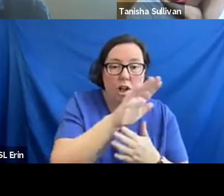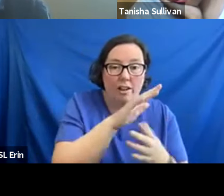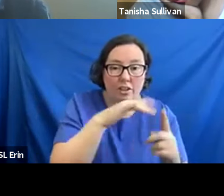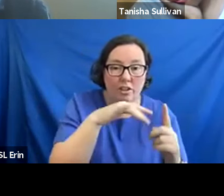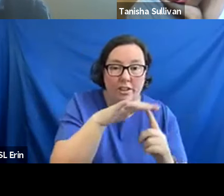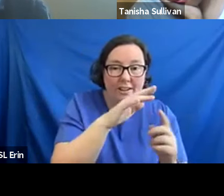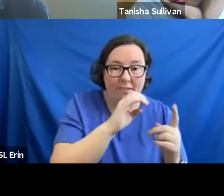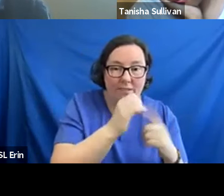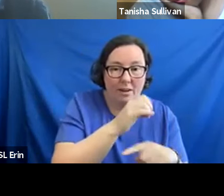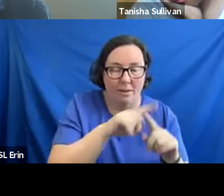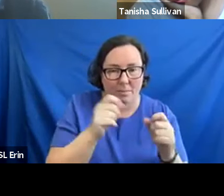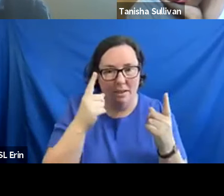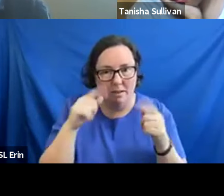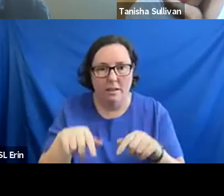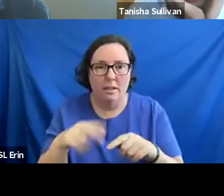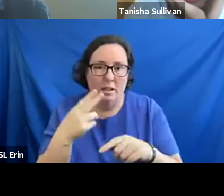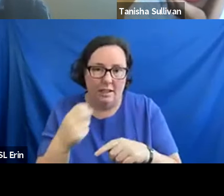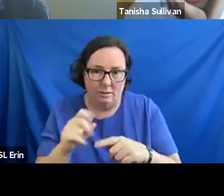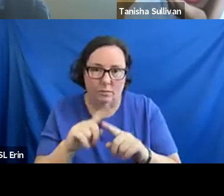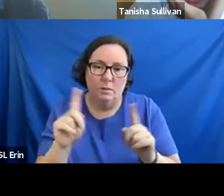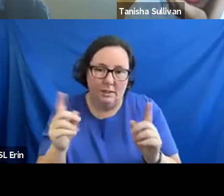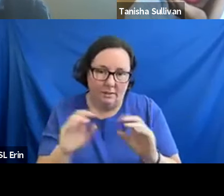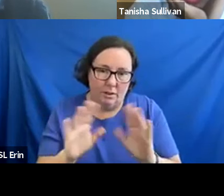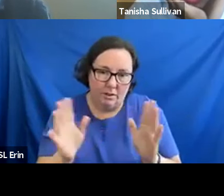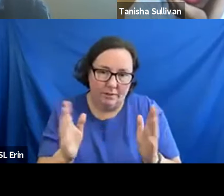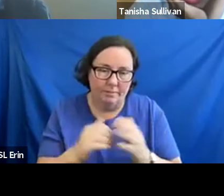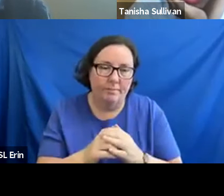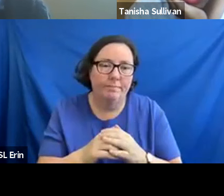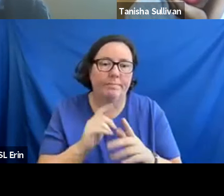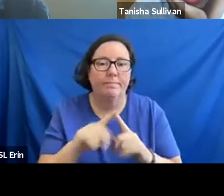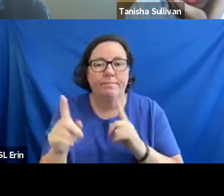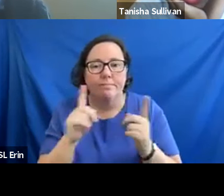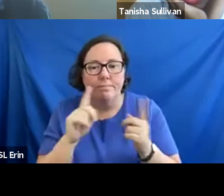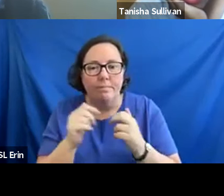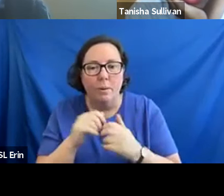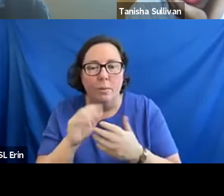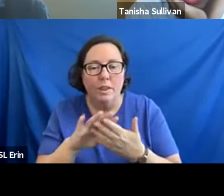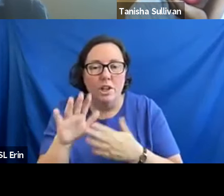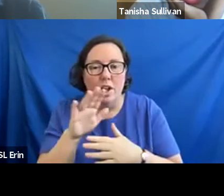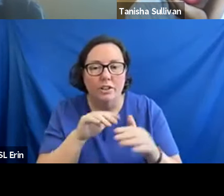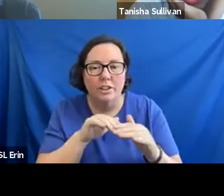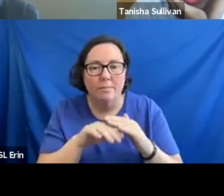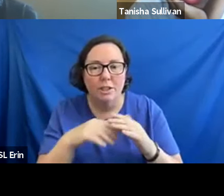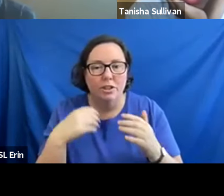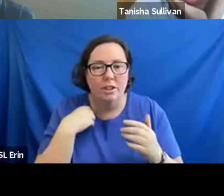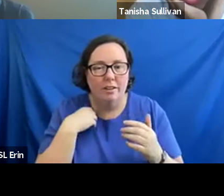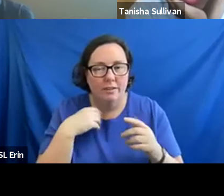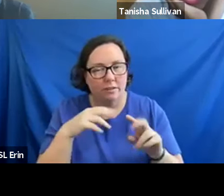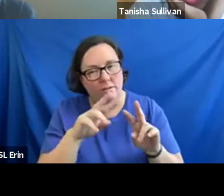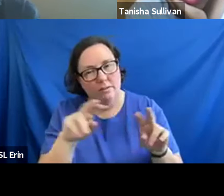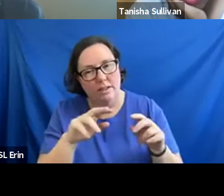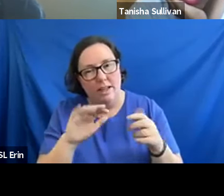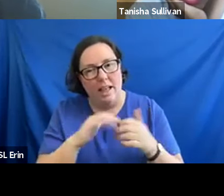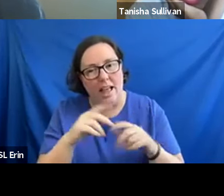that the context is quite different, obviously. And talking to college admissions officers to get their sense of how test optional